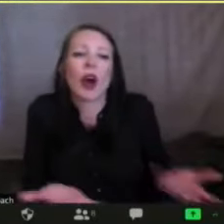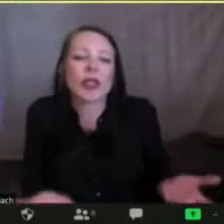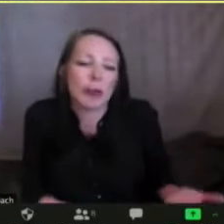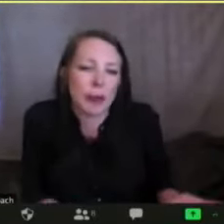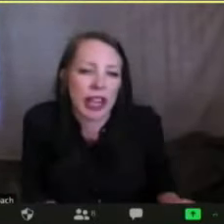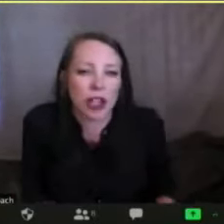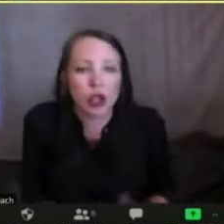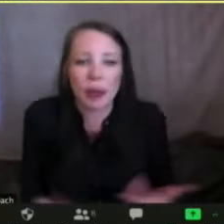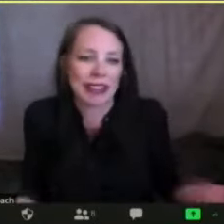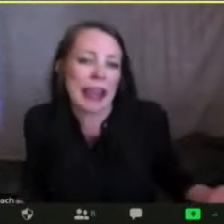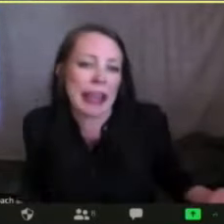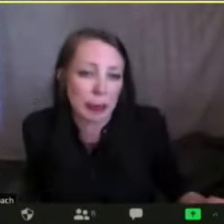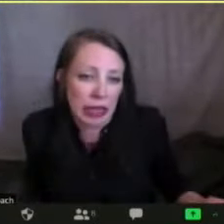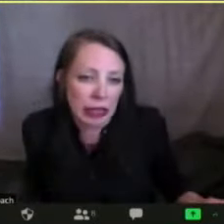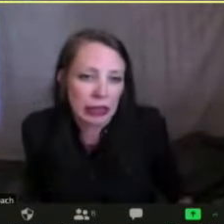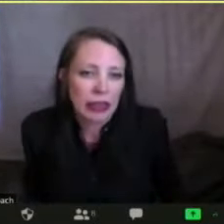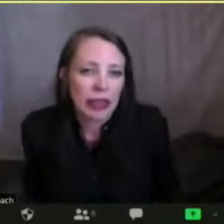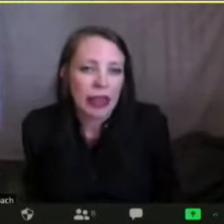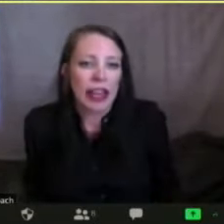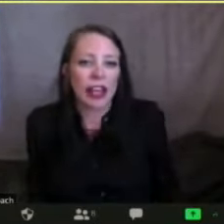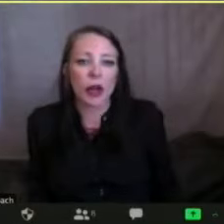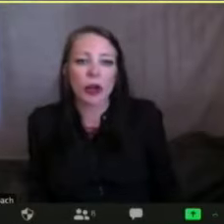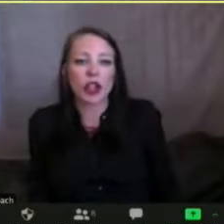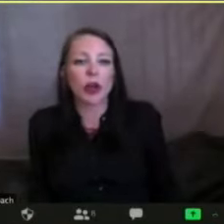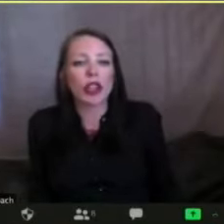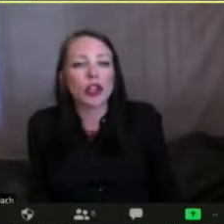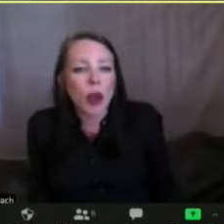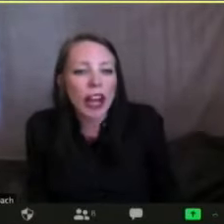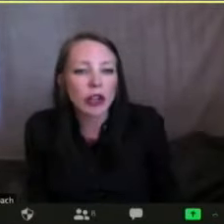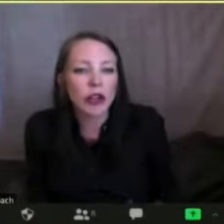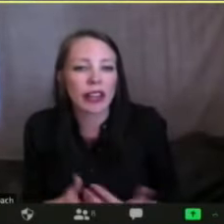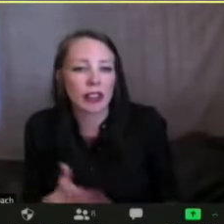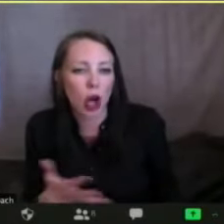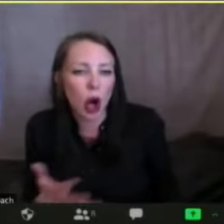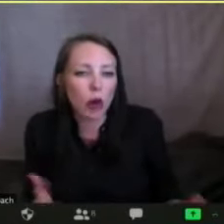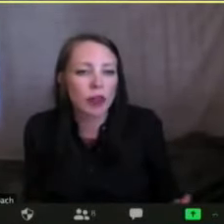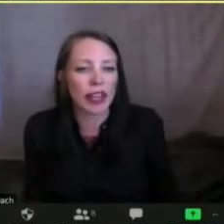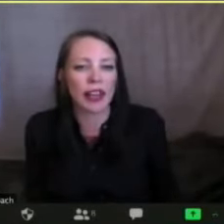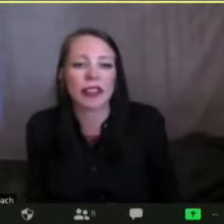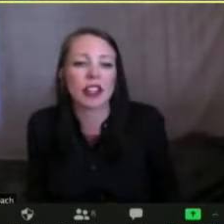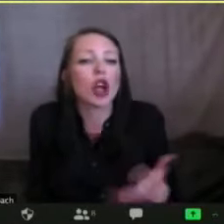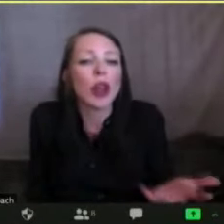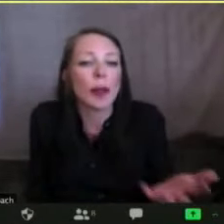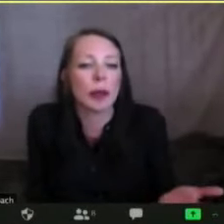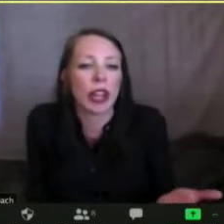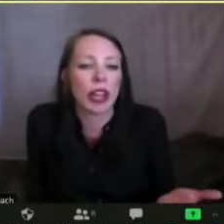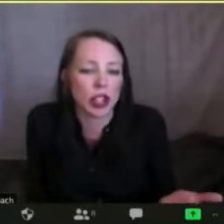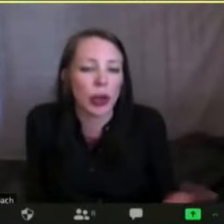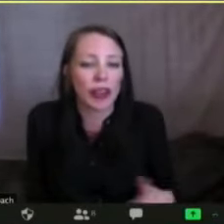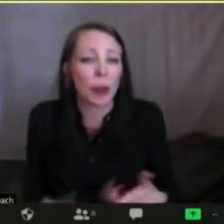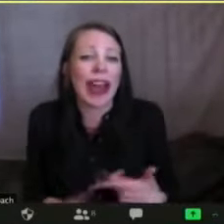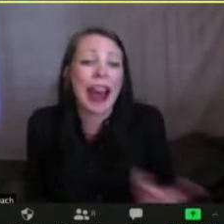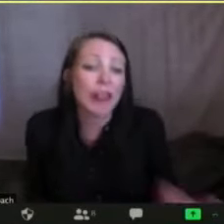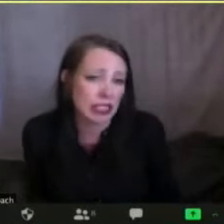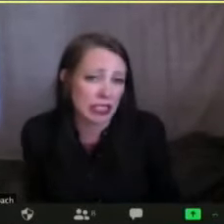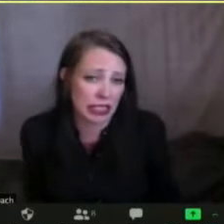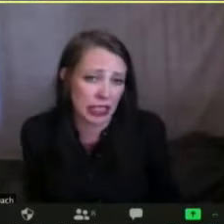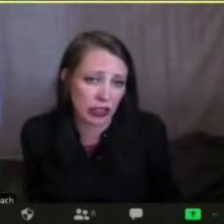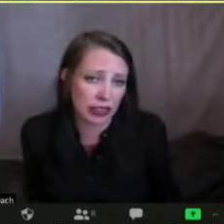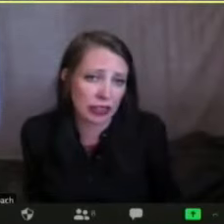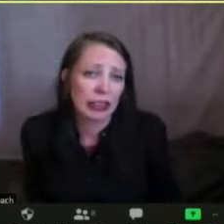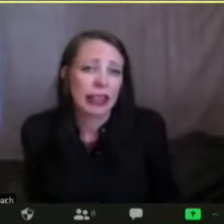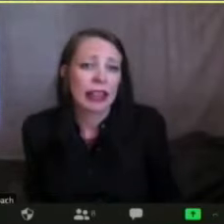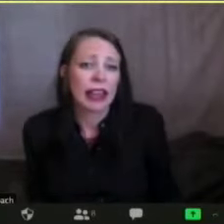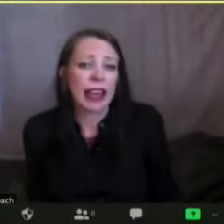they're like, oh, deaf people can't do it because they can't speak. And, you know, so you really try to get these hopes and to show that people can do it, and that we have these